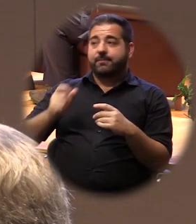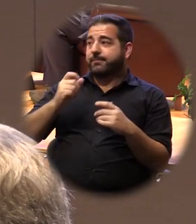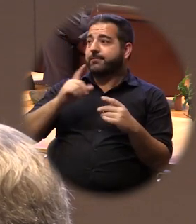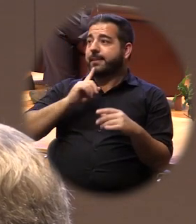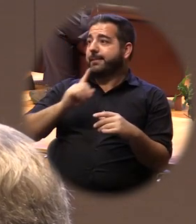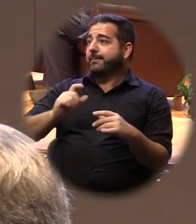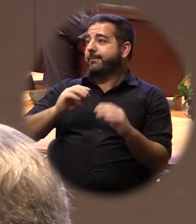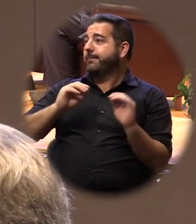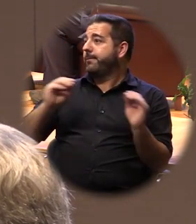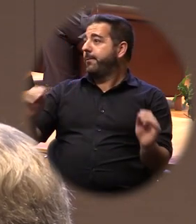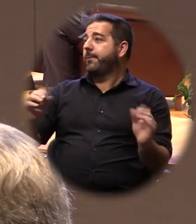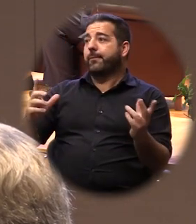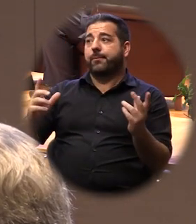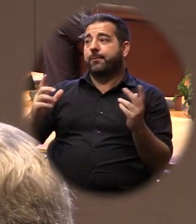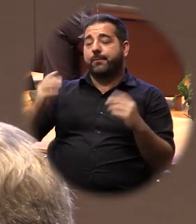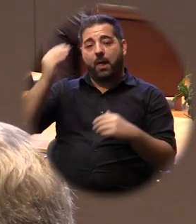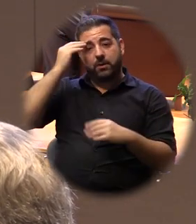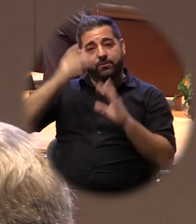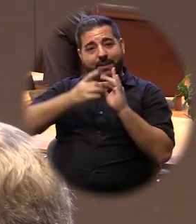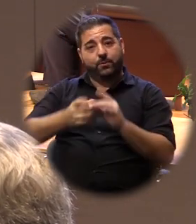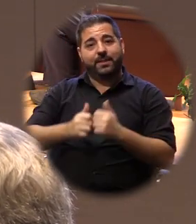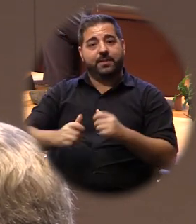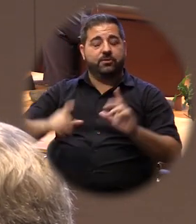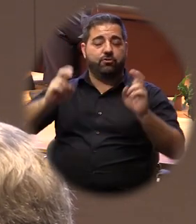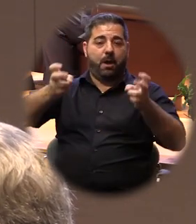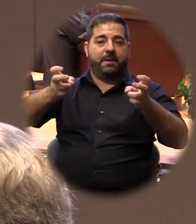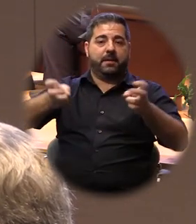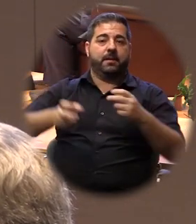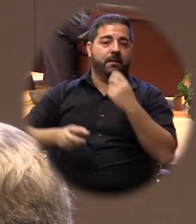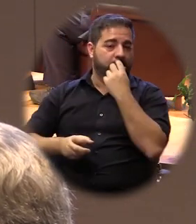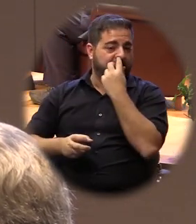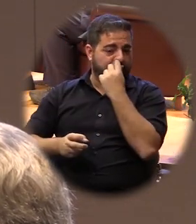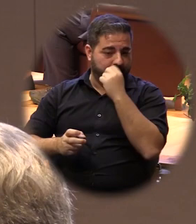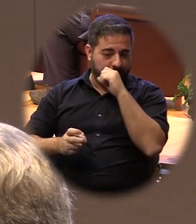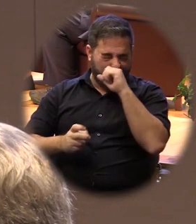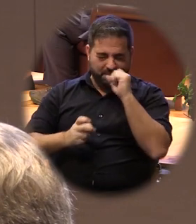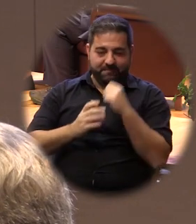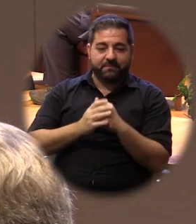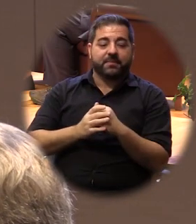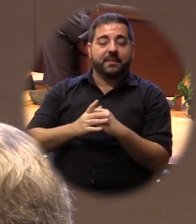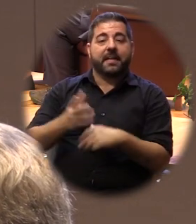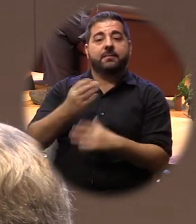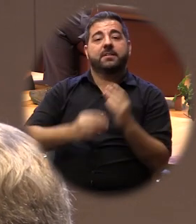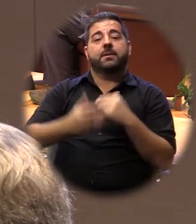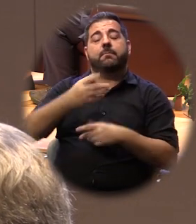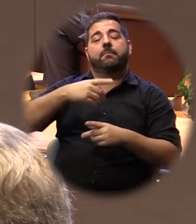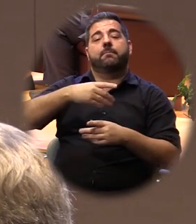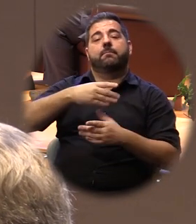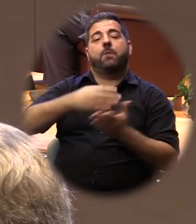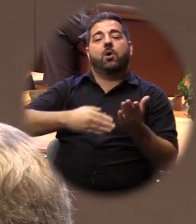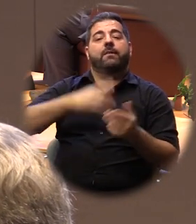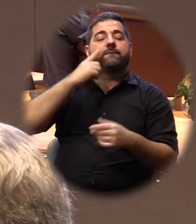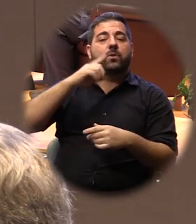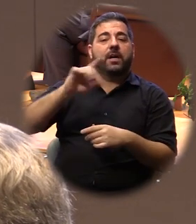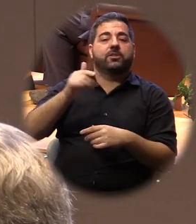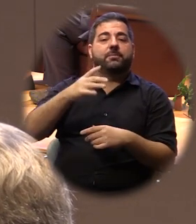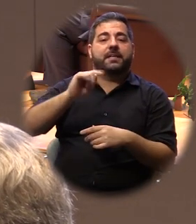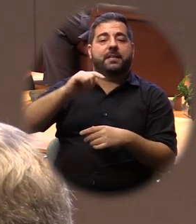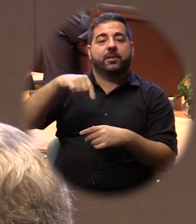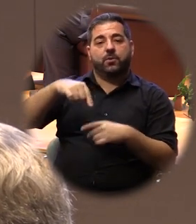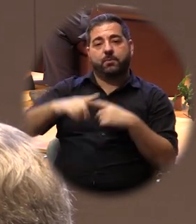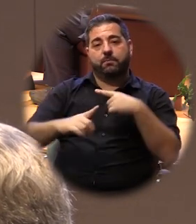these topics. And a lot of that, namely being the missing piece of LGBTQ plus scholars and ancestors